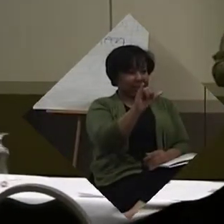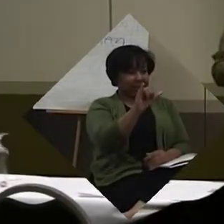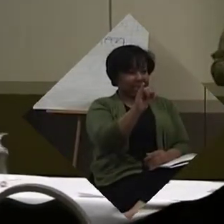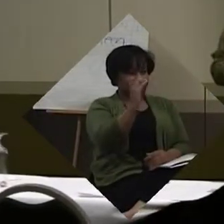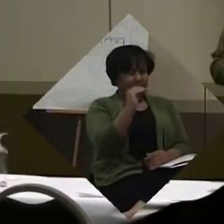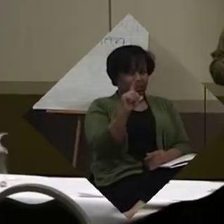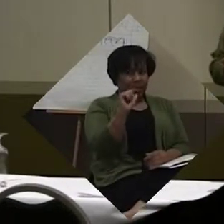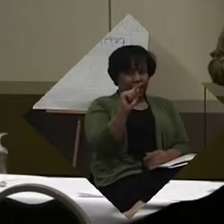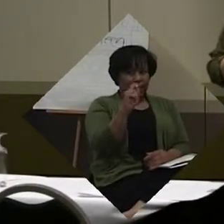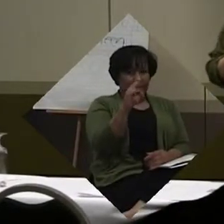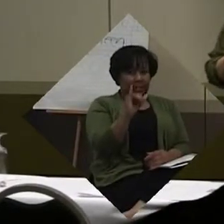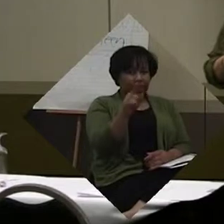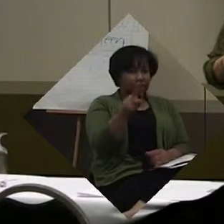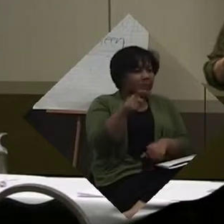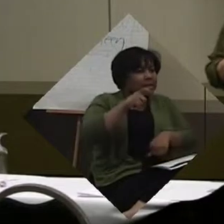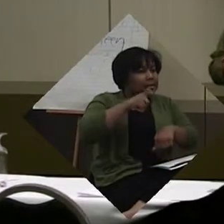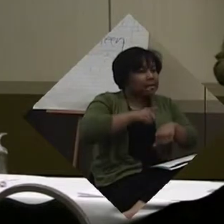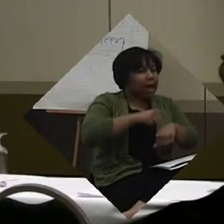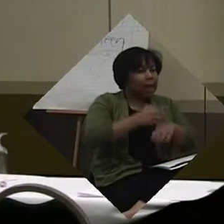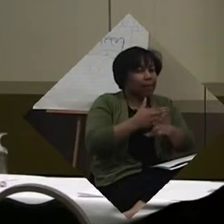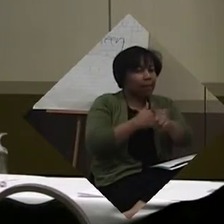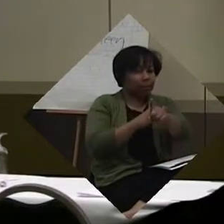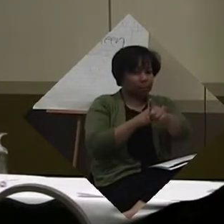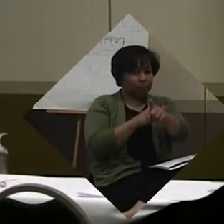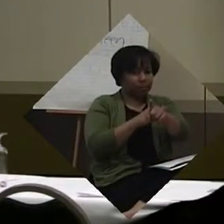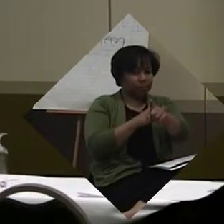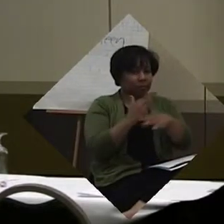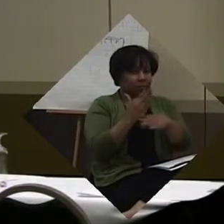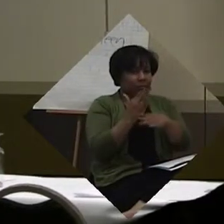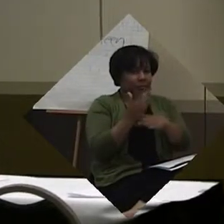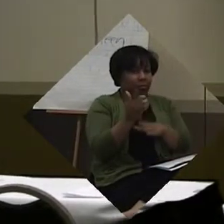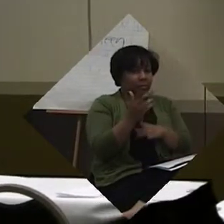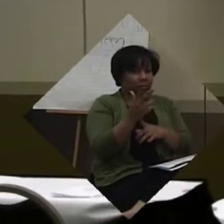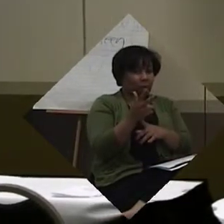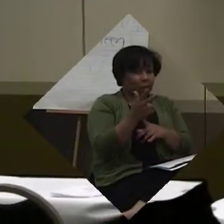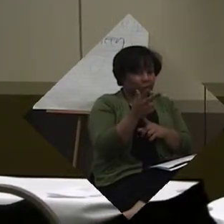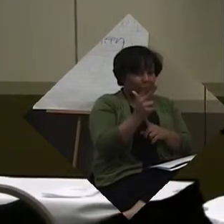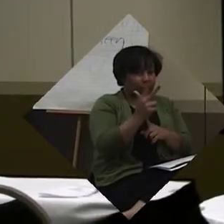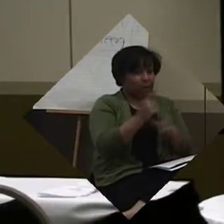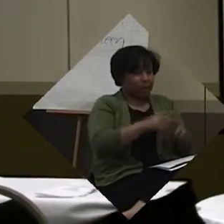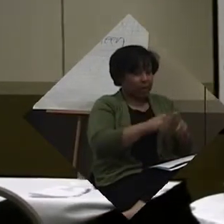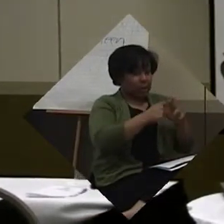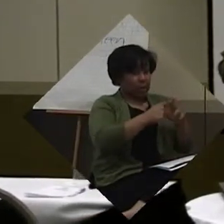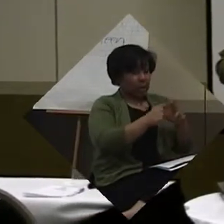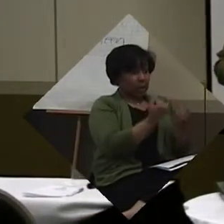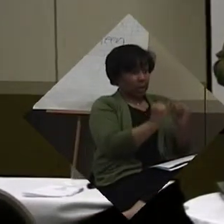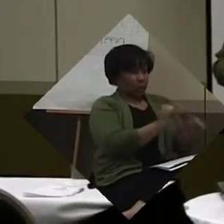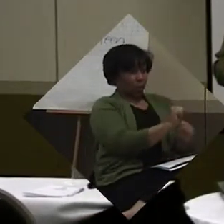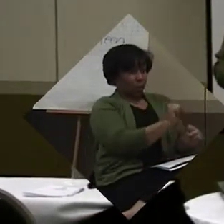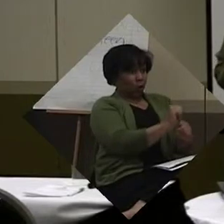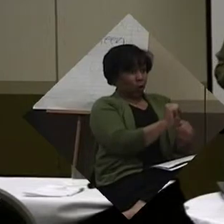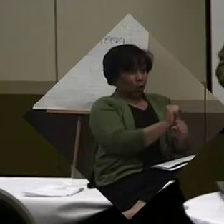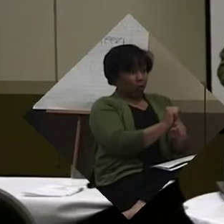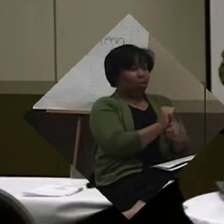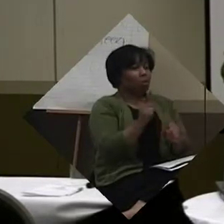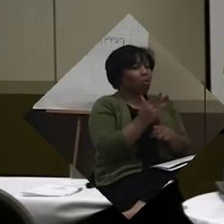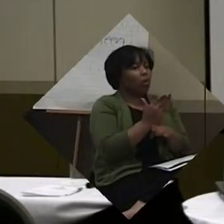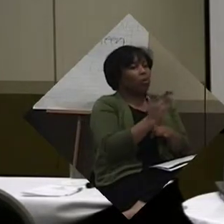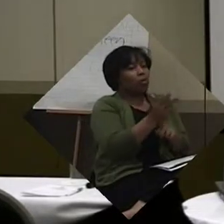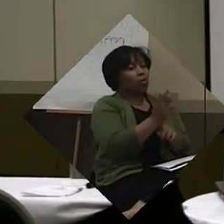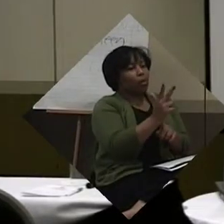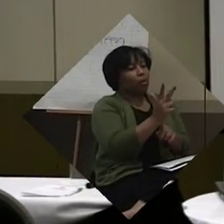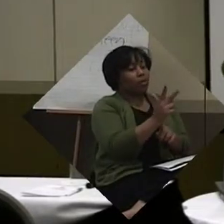Latency. Any time period, but yes. Within 3 minutes of initiating independent work? Okay, so within 3